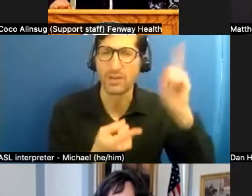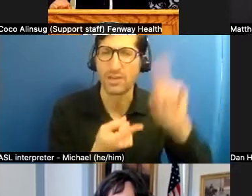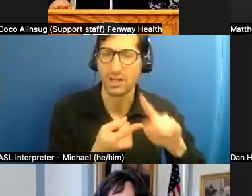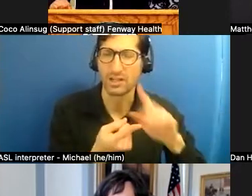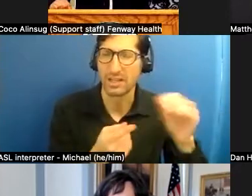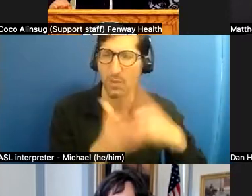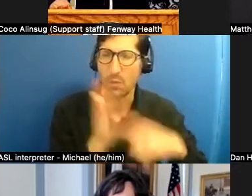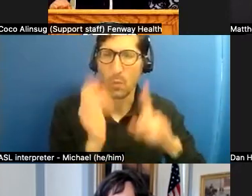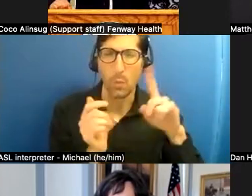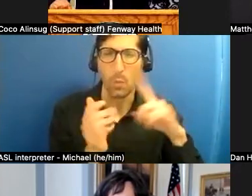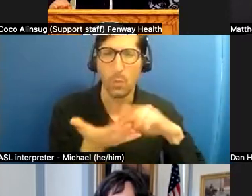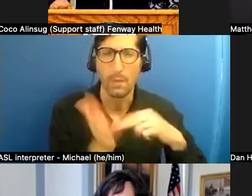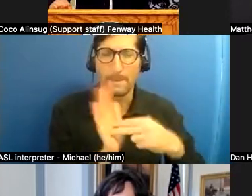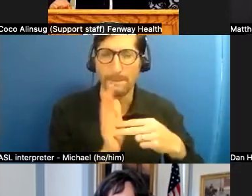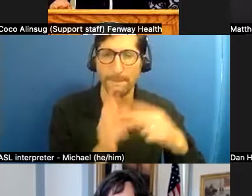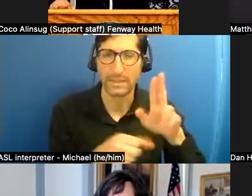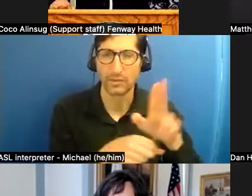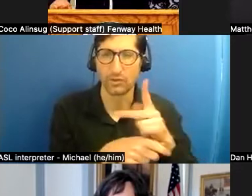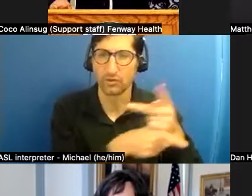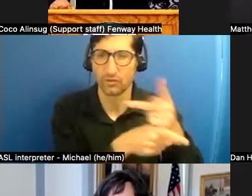are. Dr. Harris.